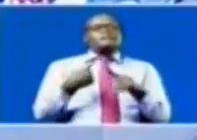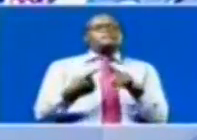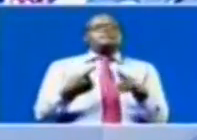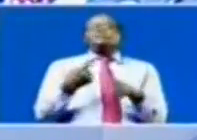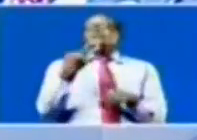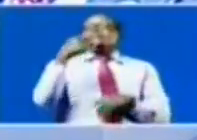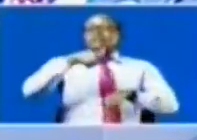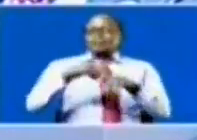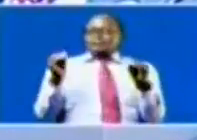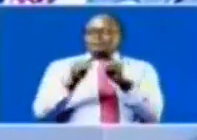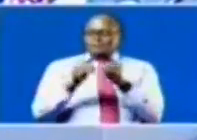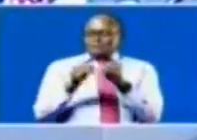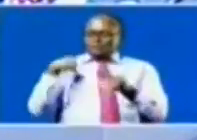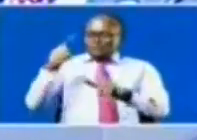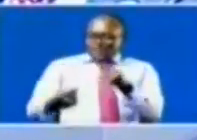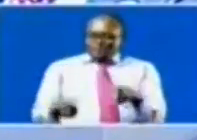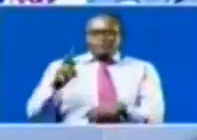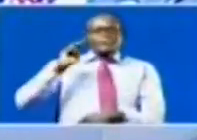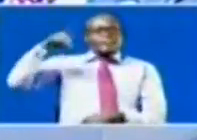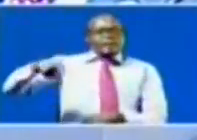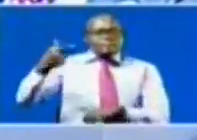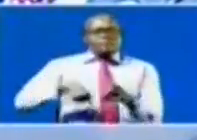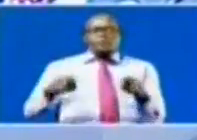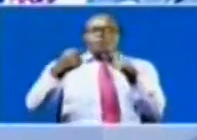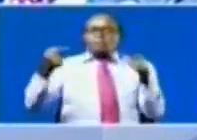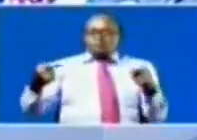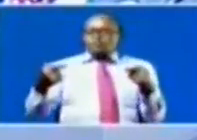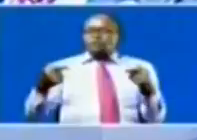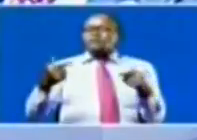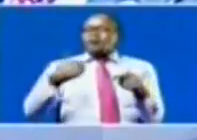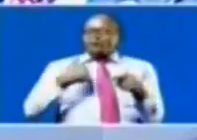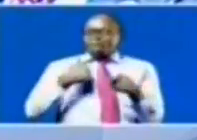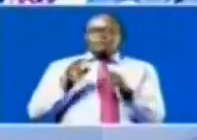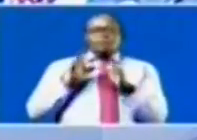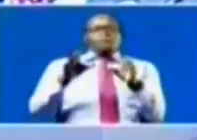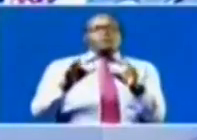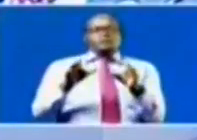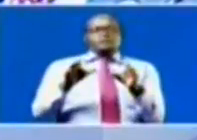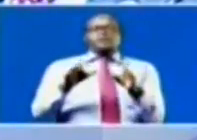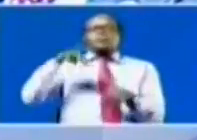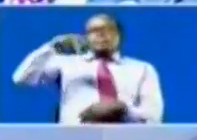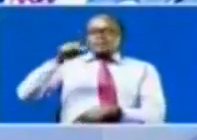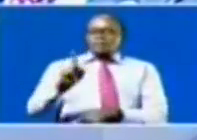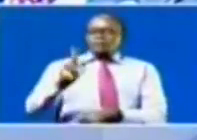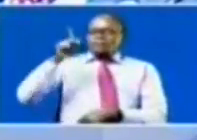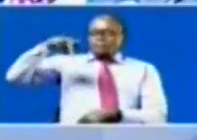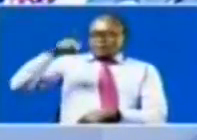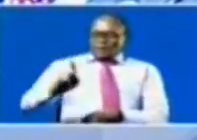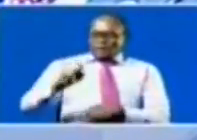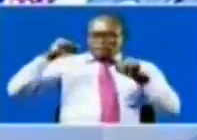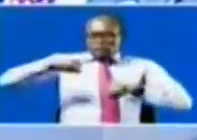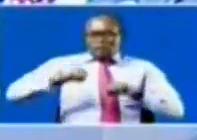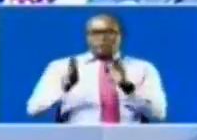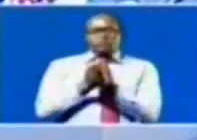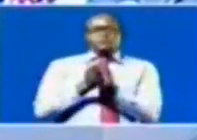separate meetings this year, legislators from the opposition have been piling pressure on Peter Kenneth to agree and